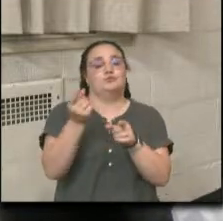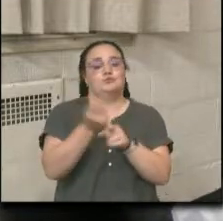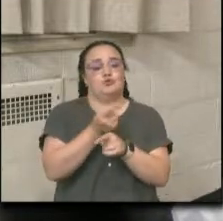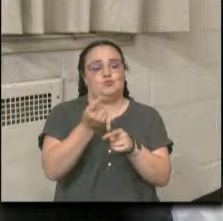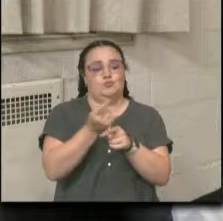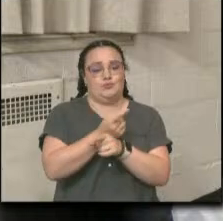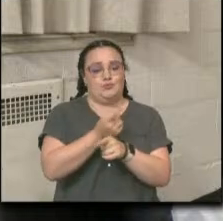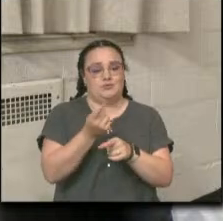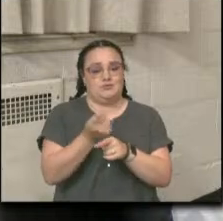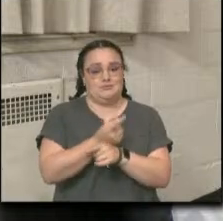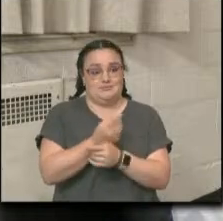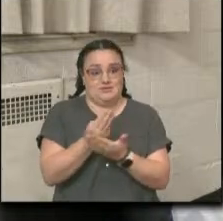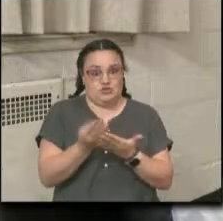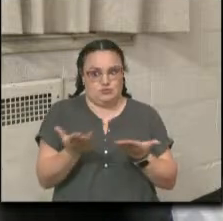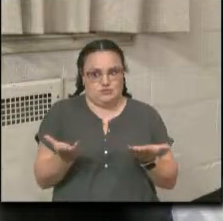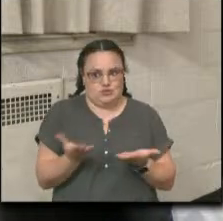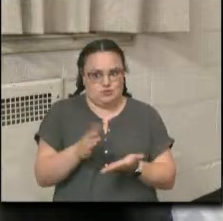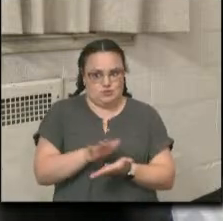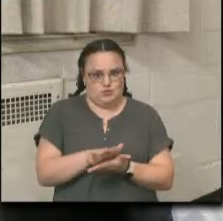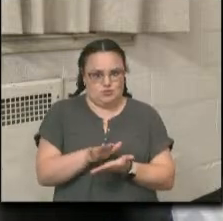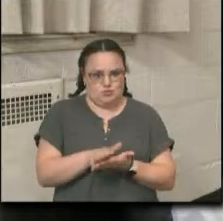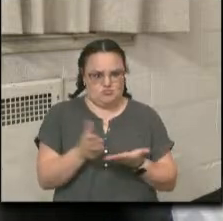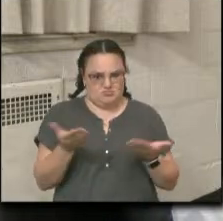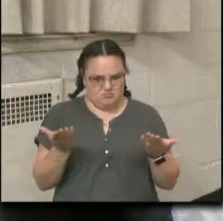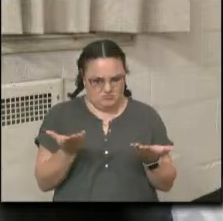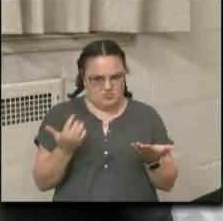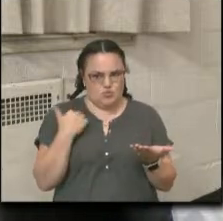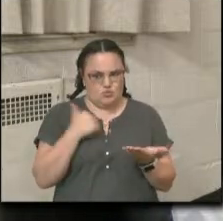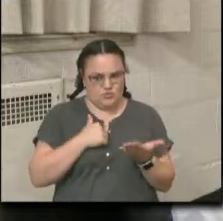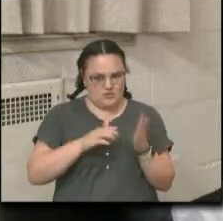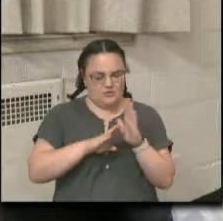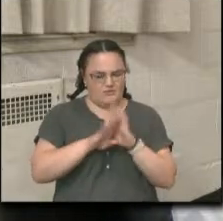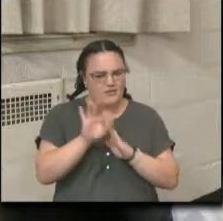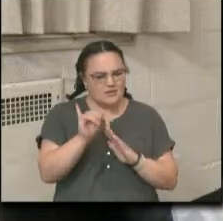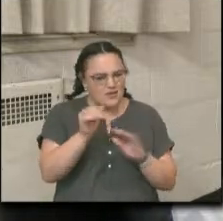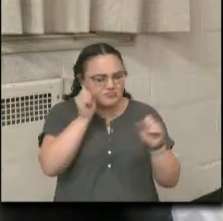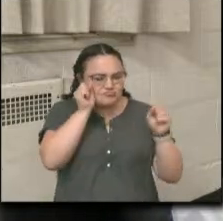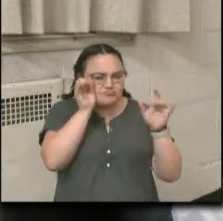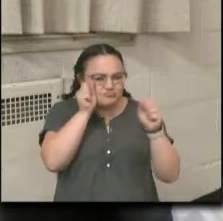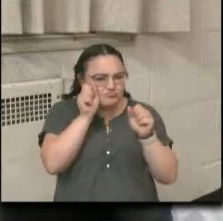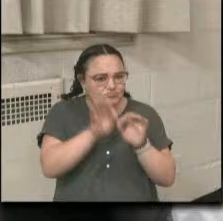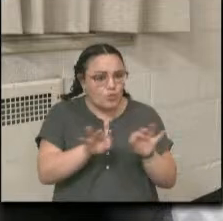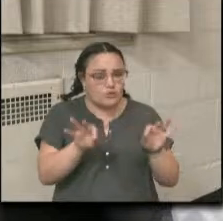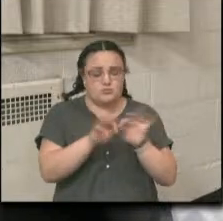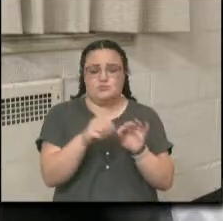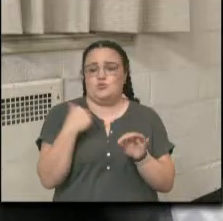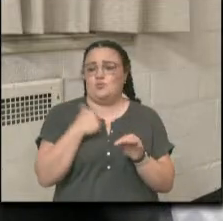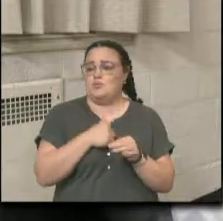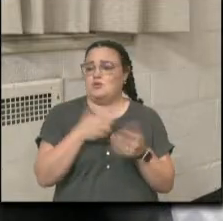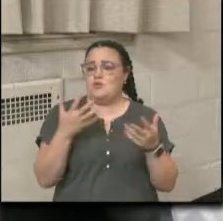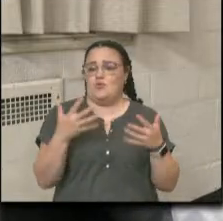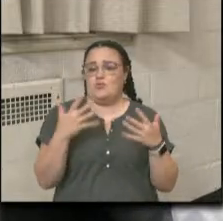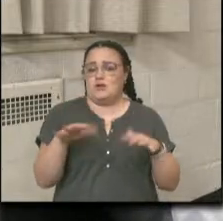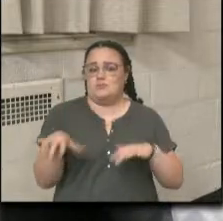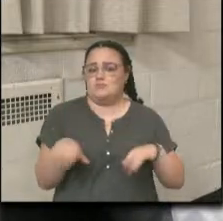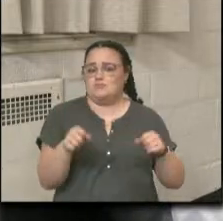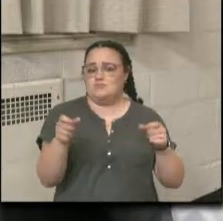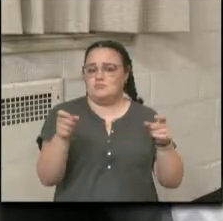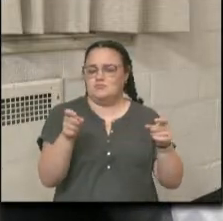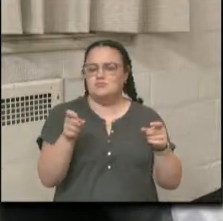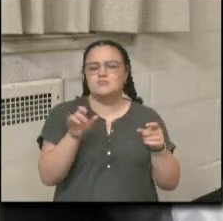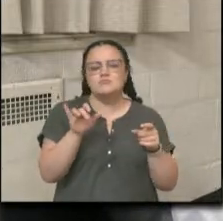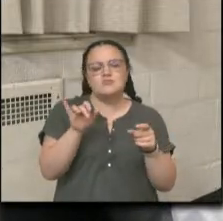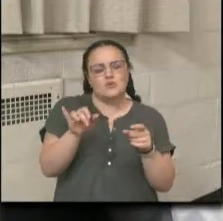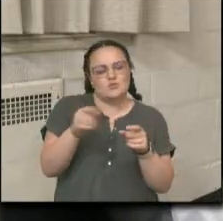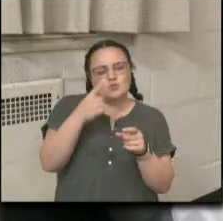materials in-house, something that I think is really dynamic that we already do, is there a way that that